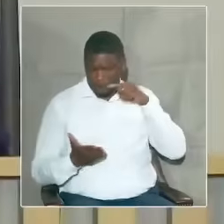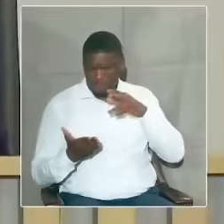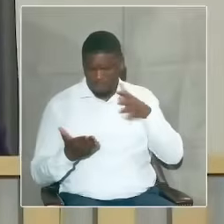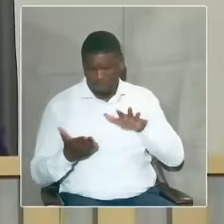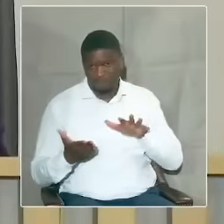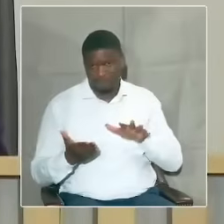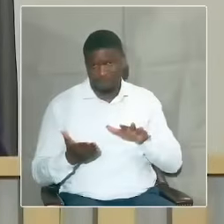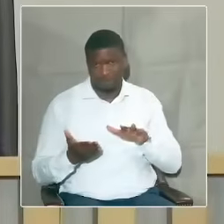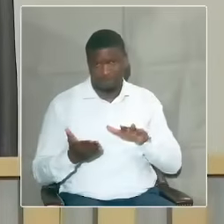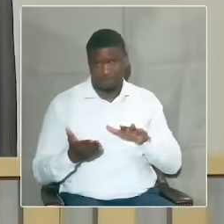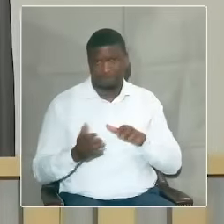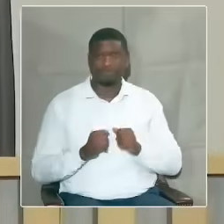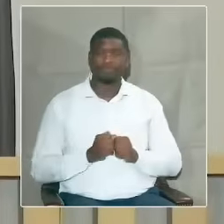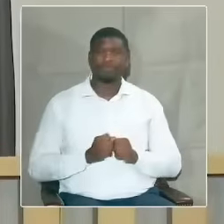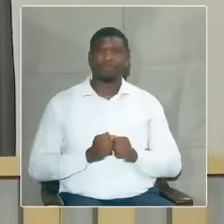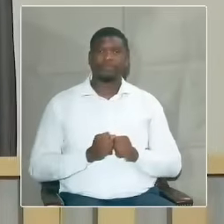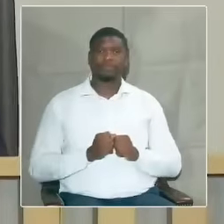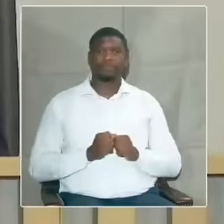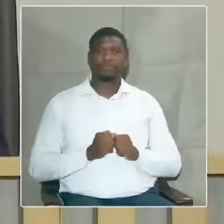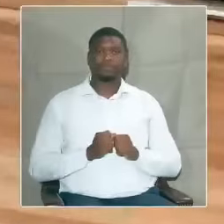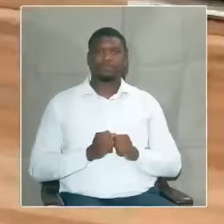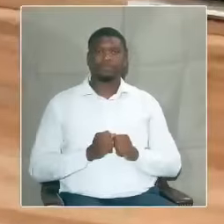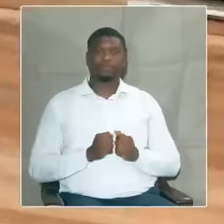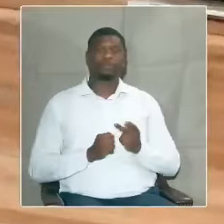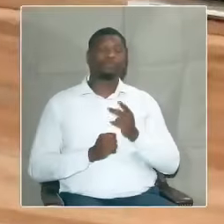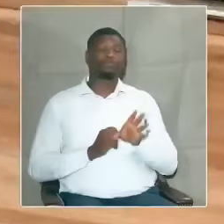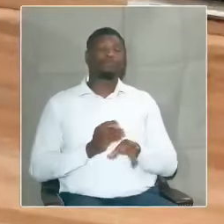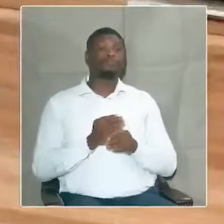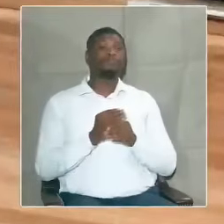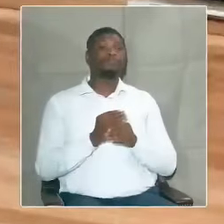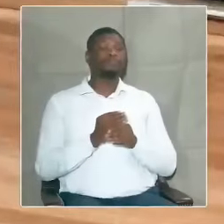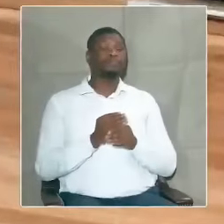I see that, Commissioners. And